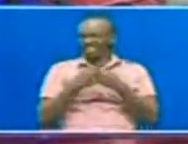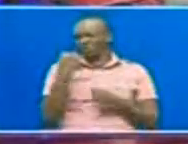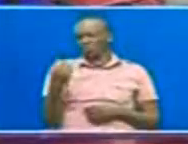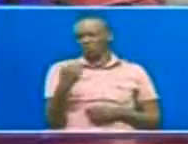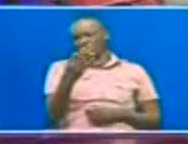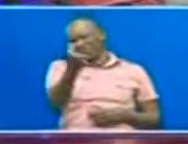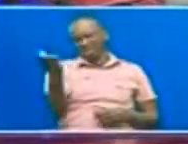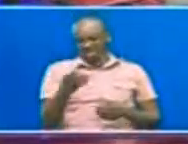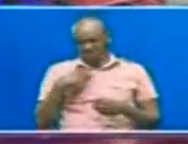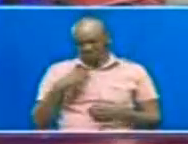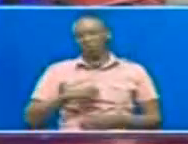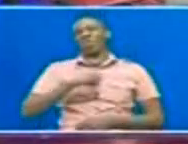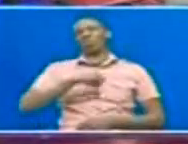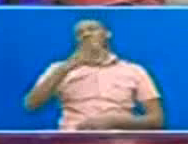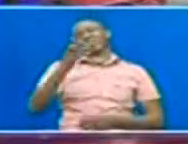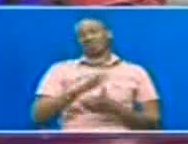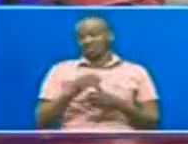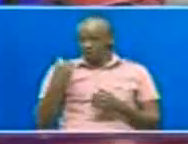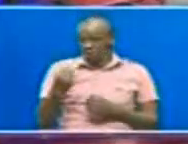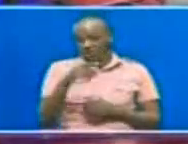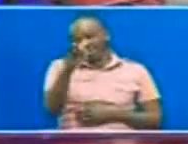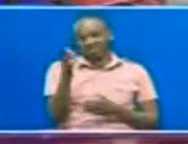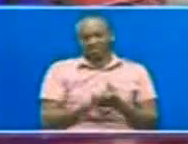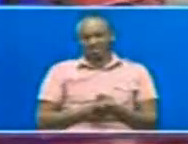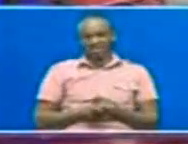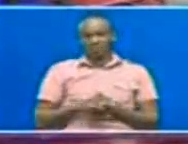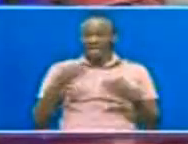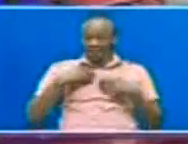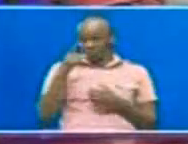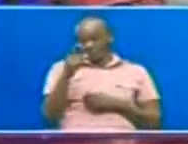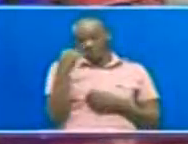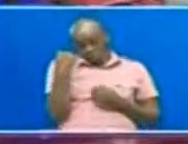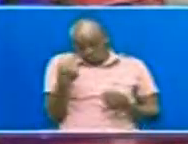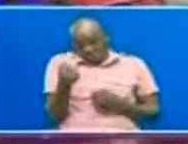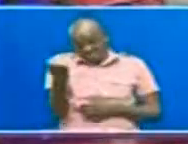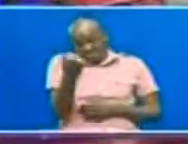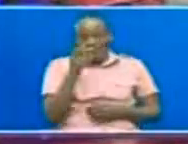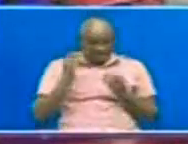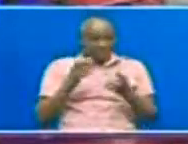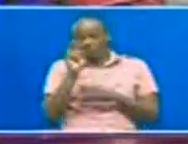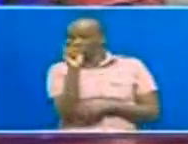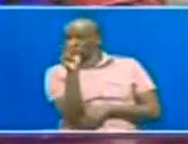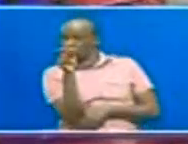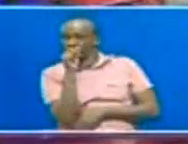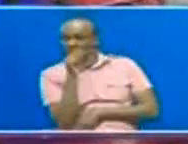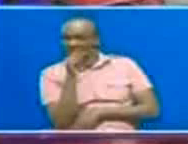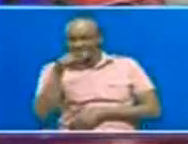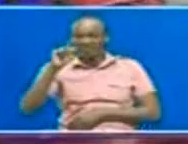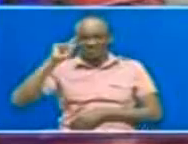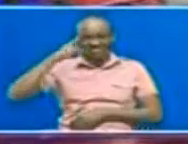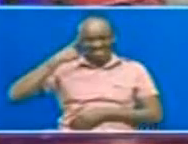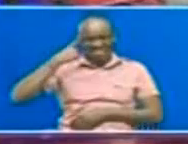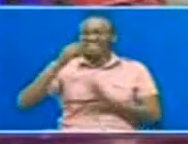What advice do you have for the young generation, Joe? Because if there's someone who's youthful right now watching you and they think they